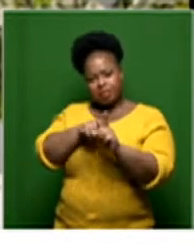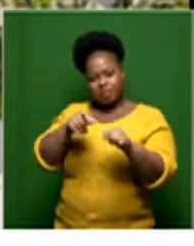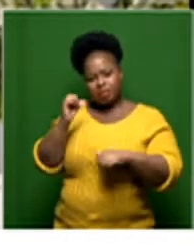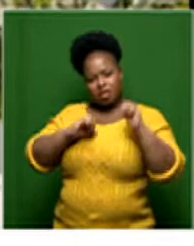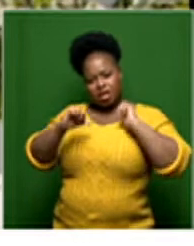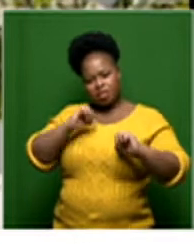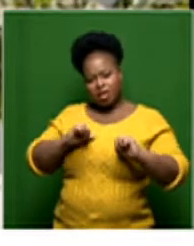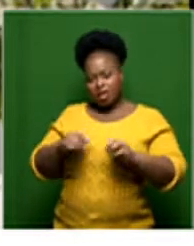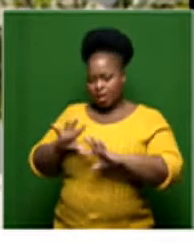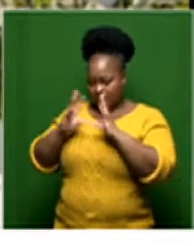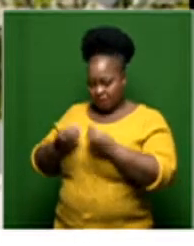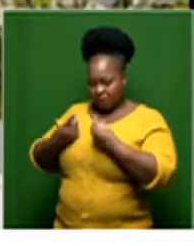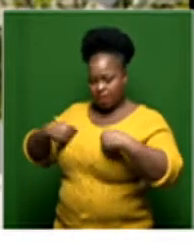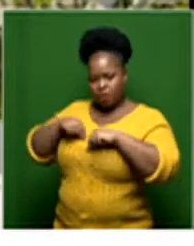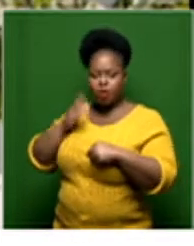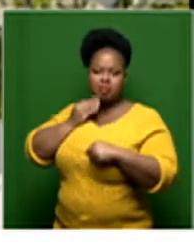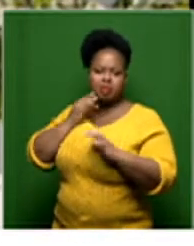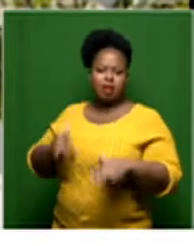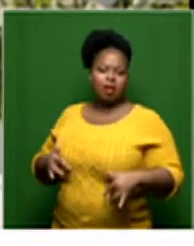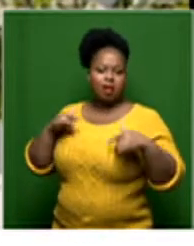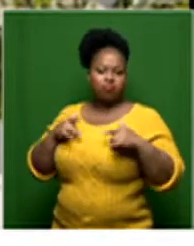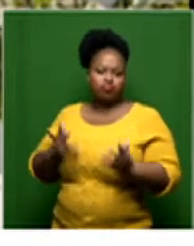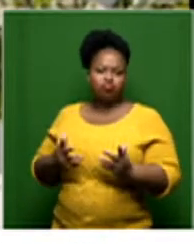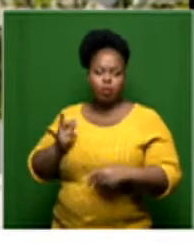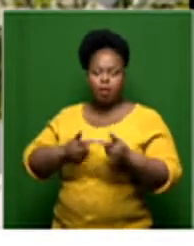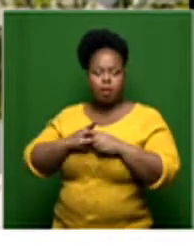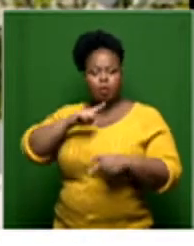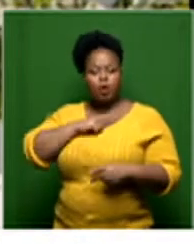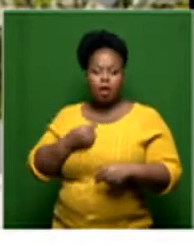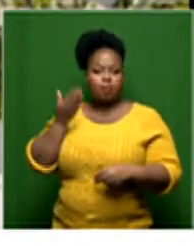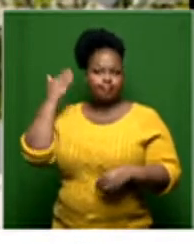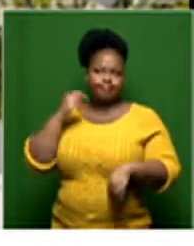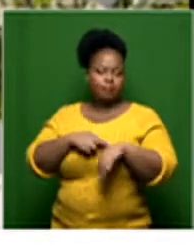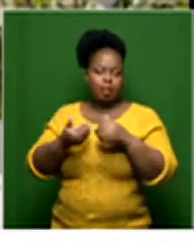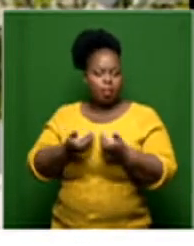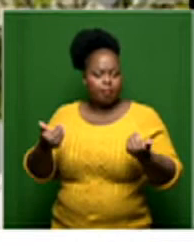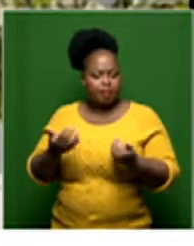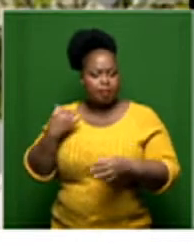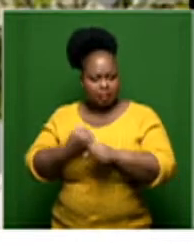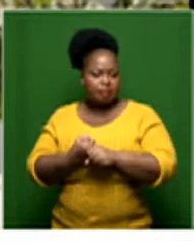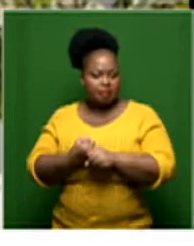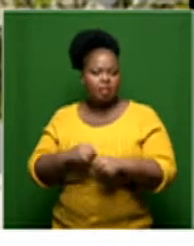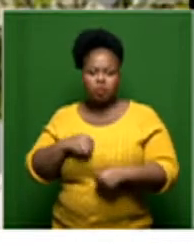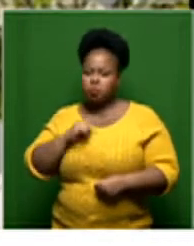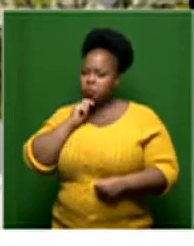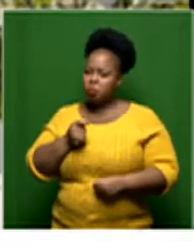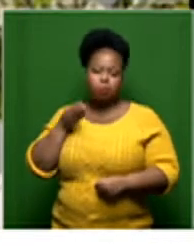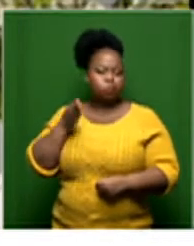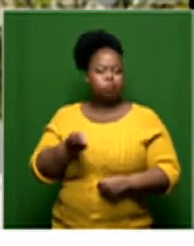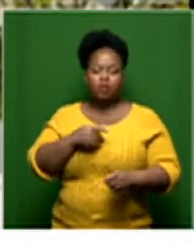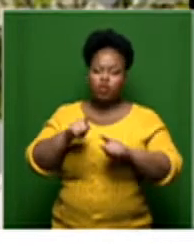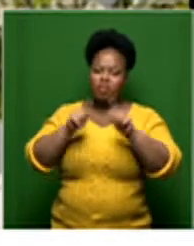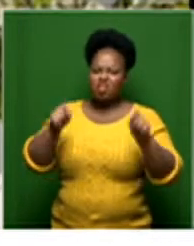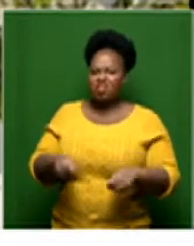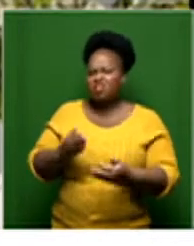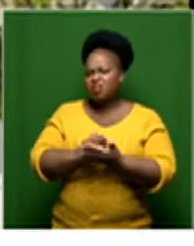and what we were going through. There was, of course, through the apartheid years, they were very active in the theatre.